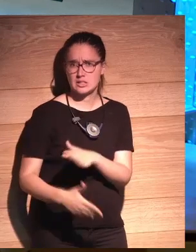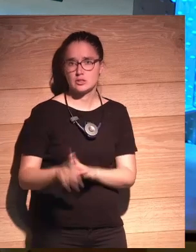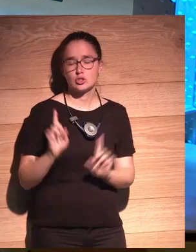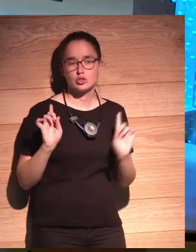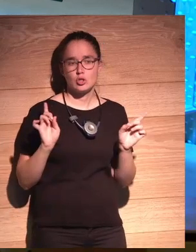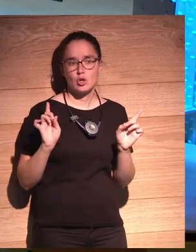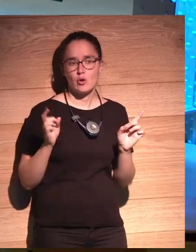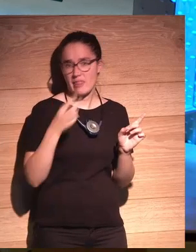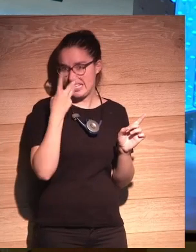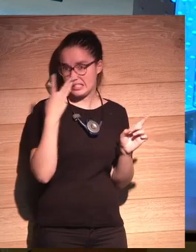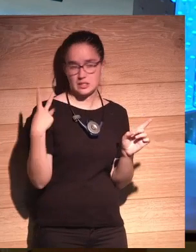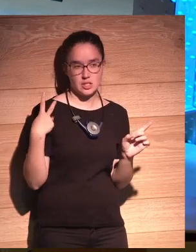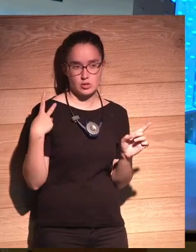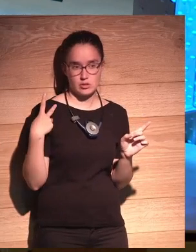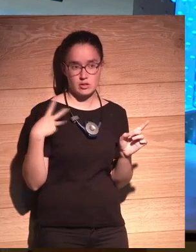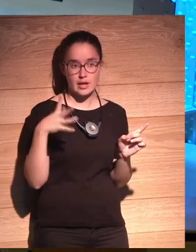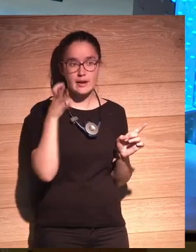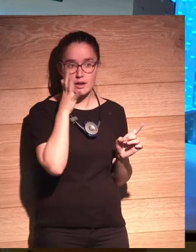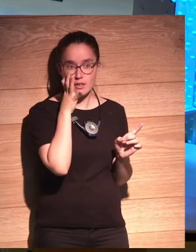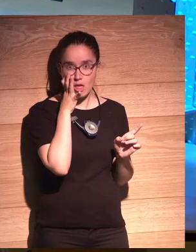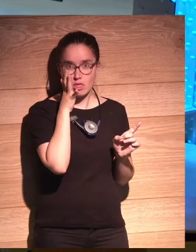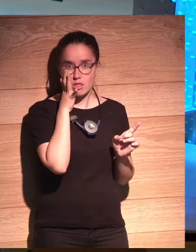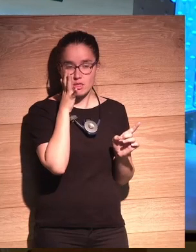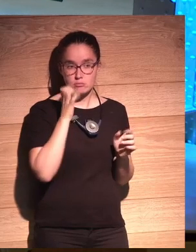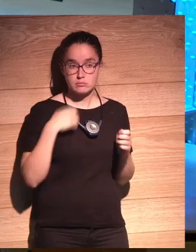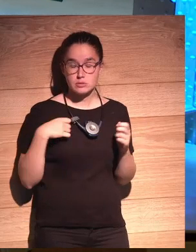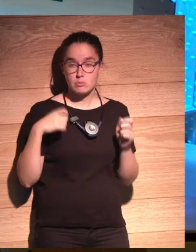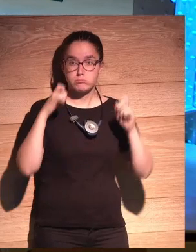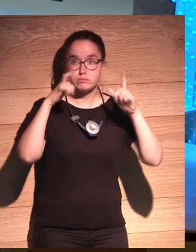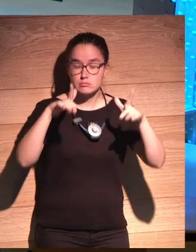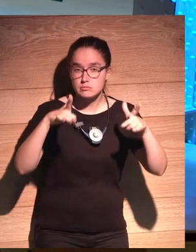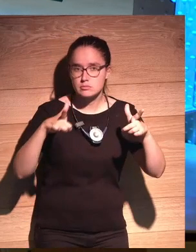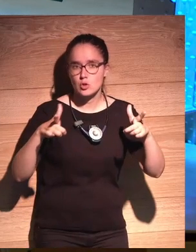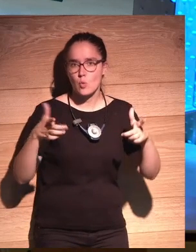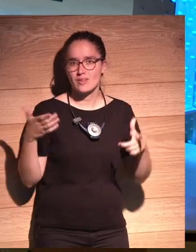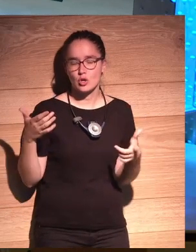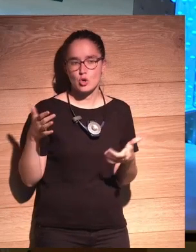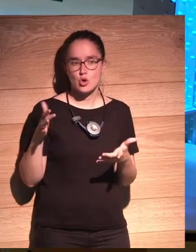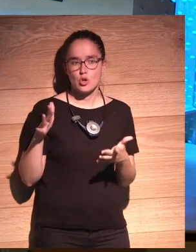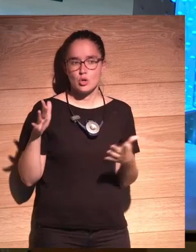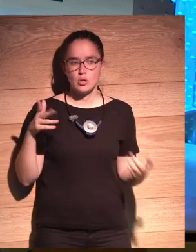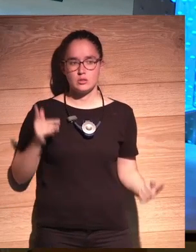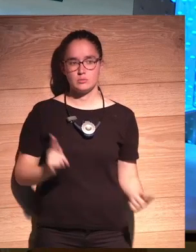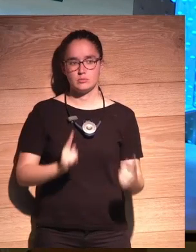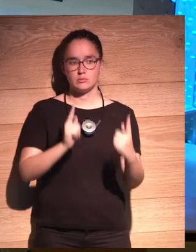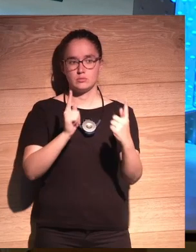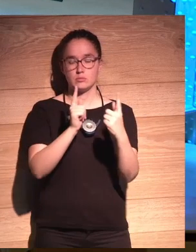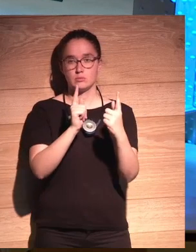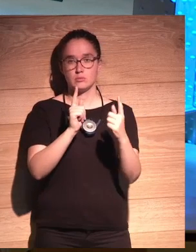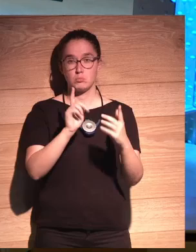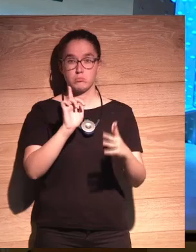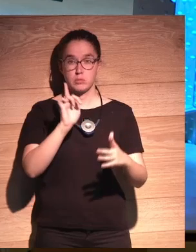I was awakened many years later. Only 3 years ago, I had the revelation, the